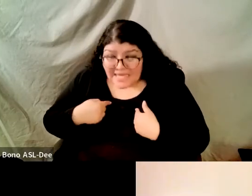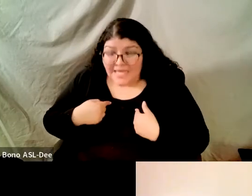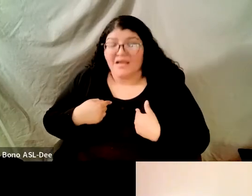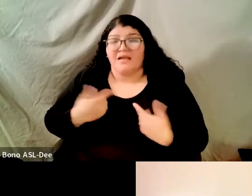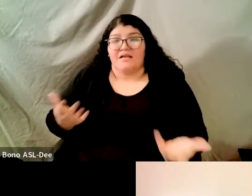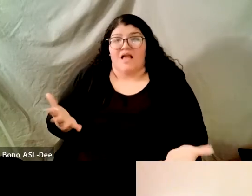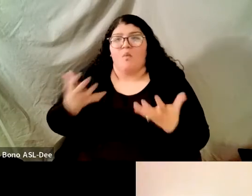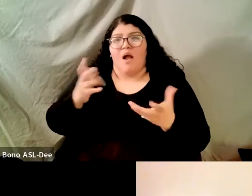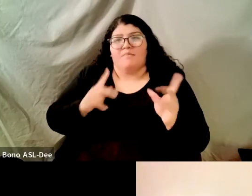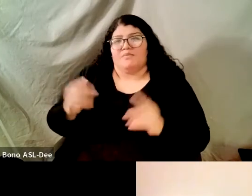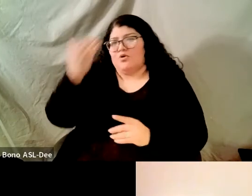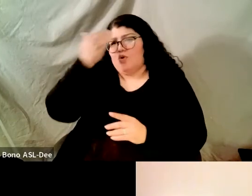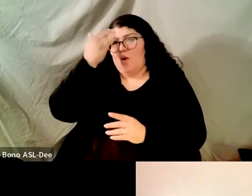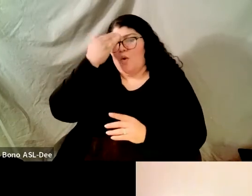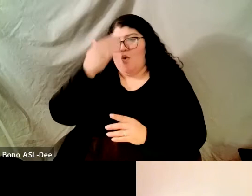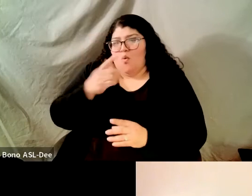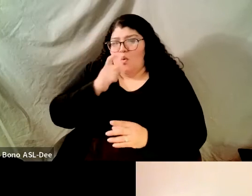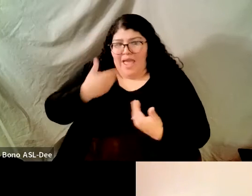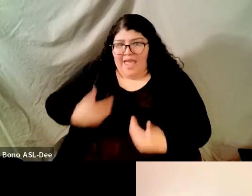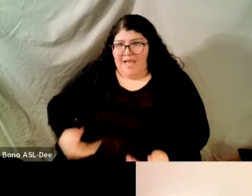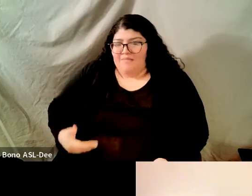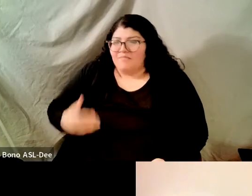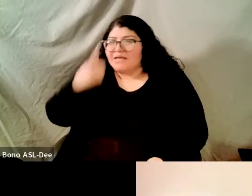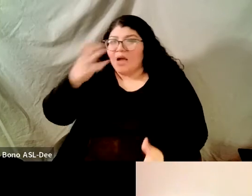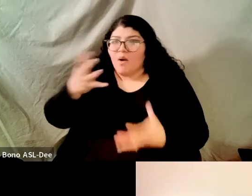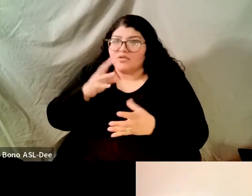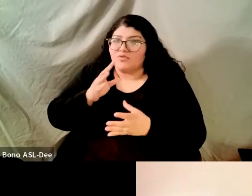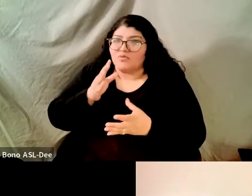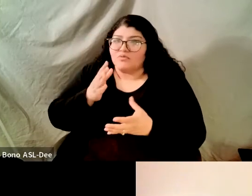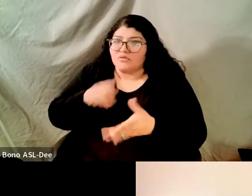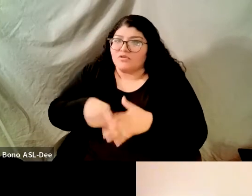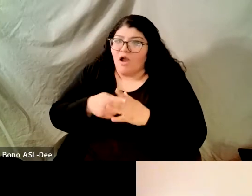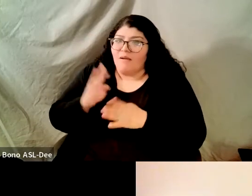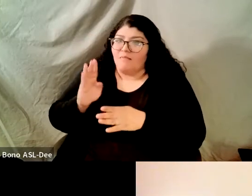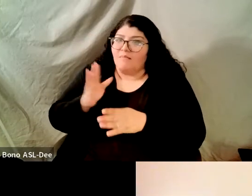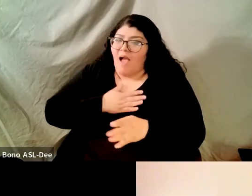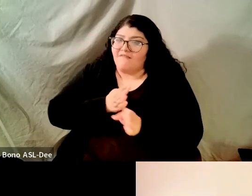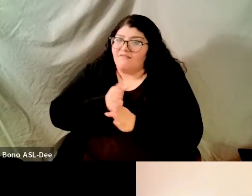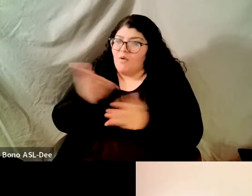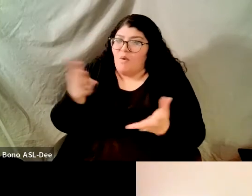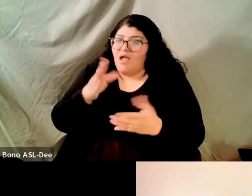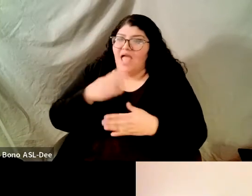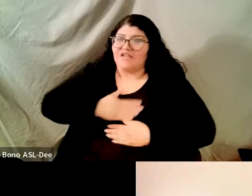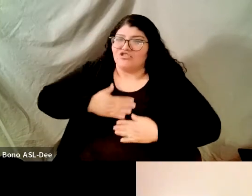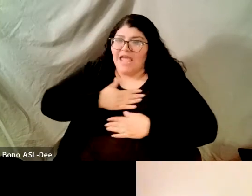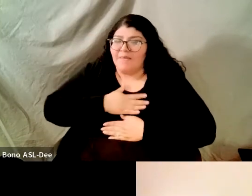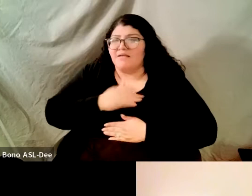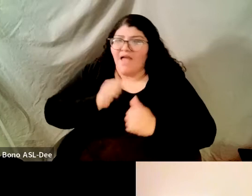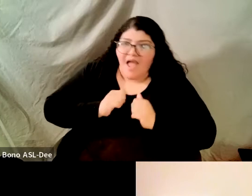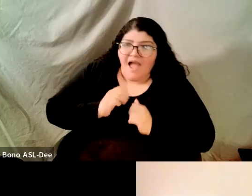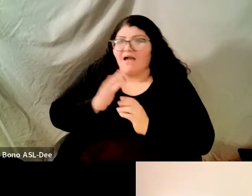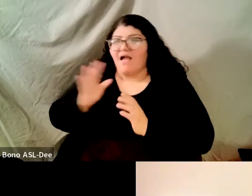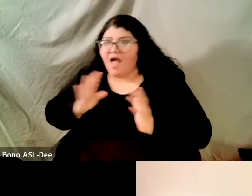things in entertainment. And so after I won the national title in 2003, the next year I moved to